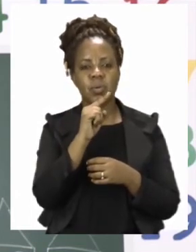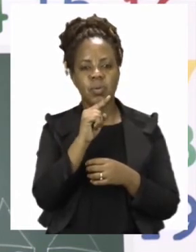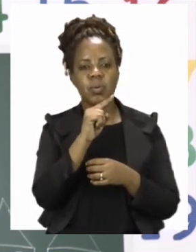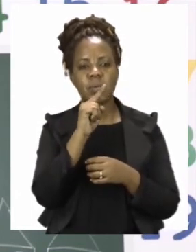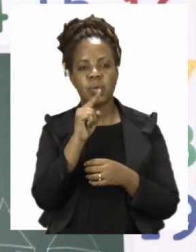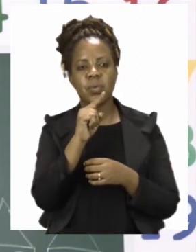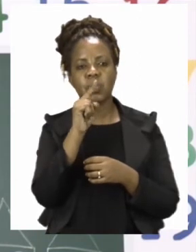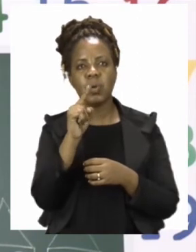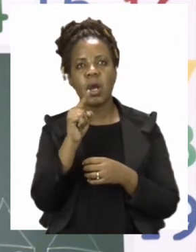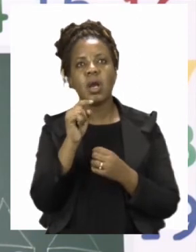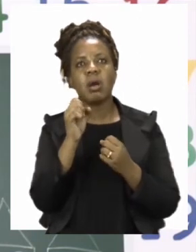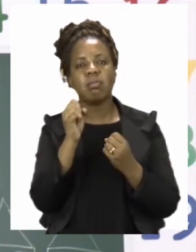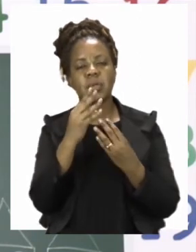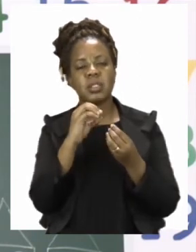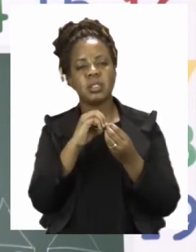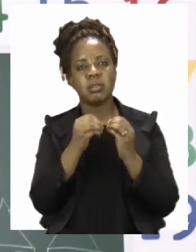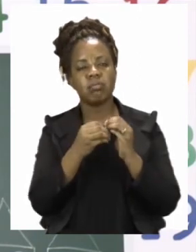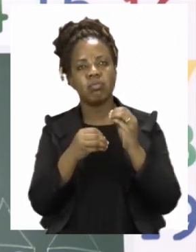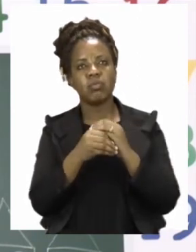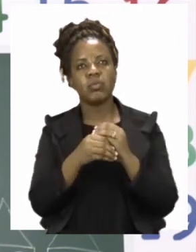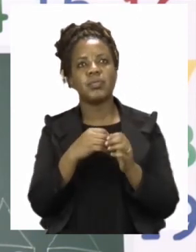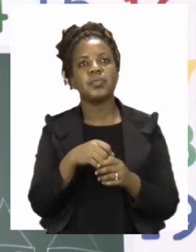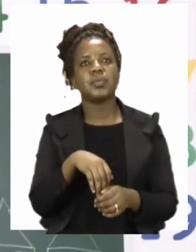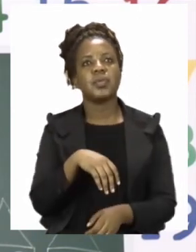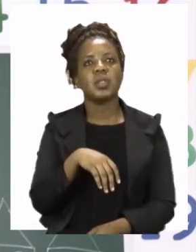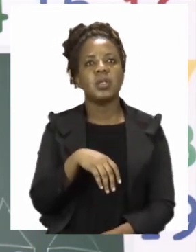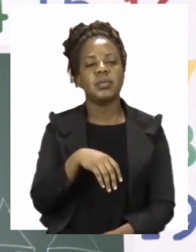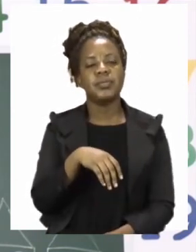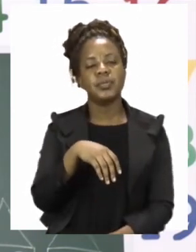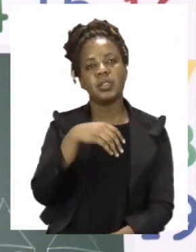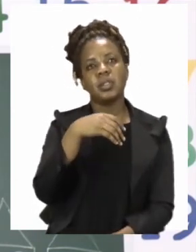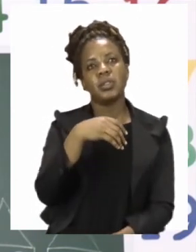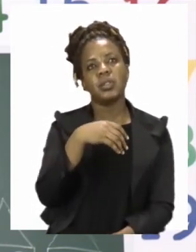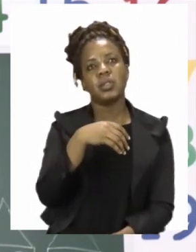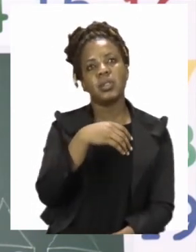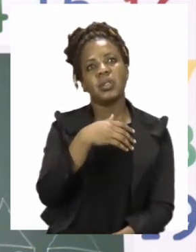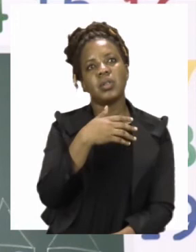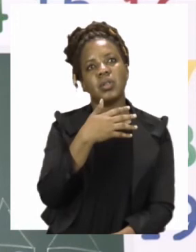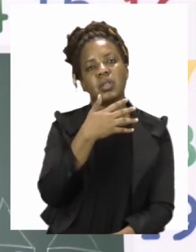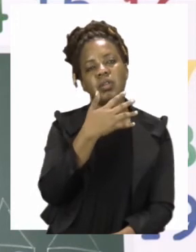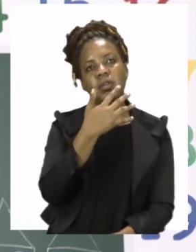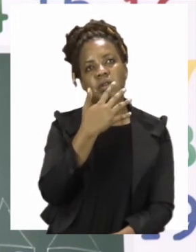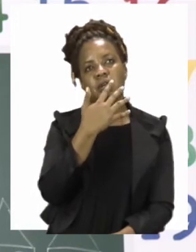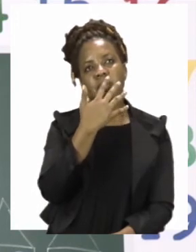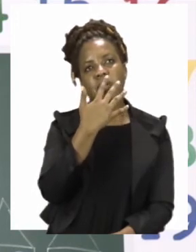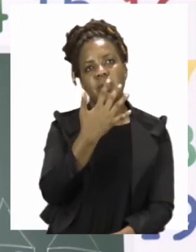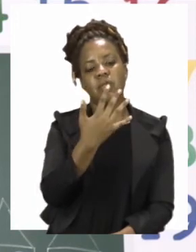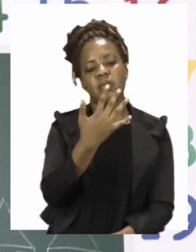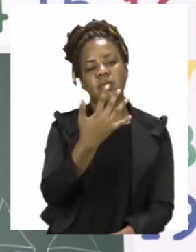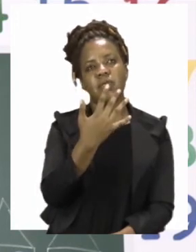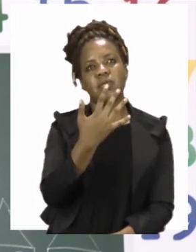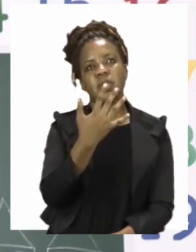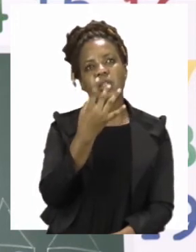someone to help you. Then when you are done, you can go to number 3. Number 3 is asking you to write